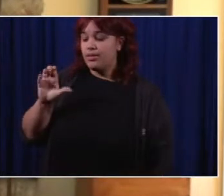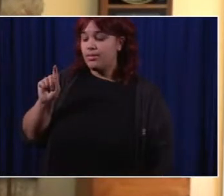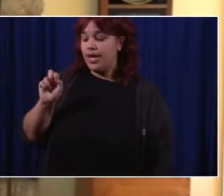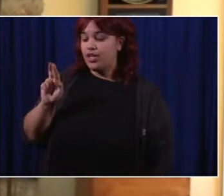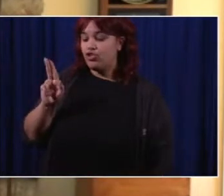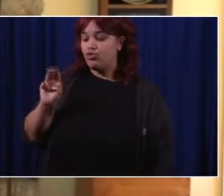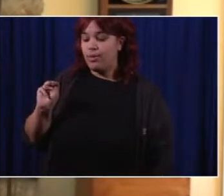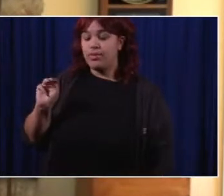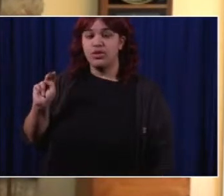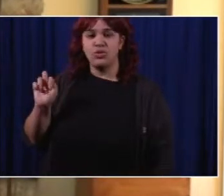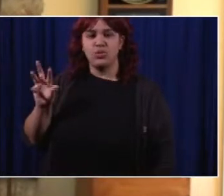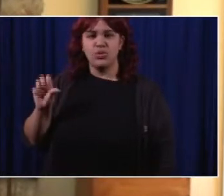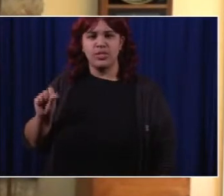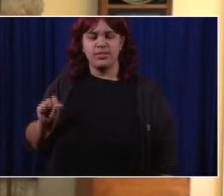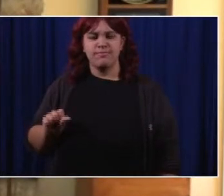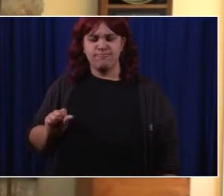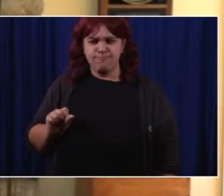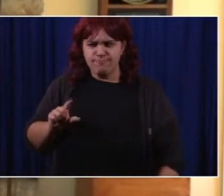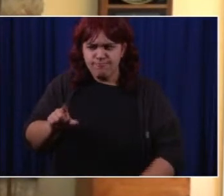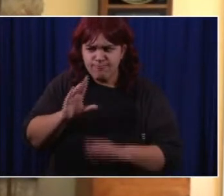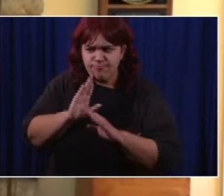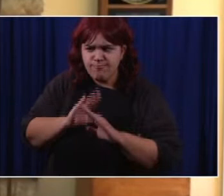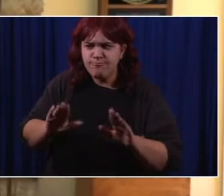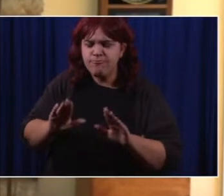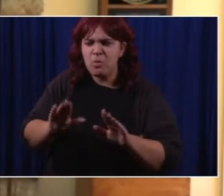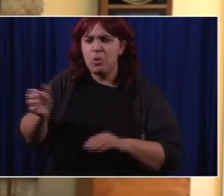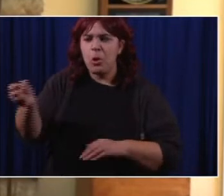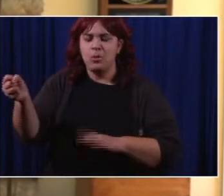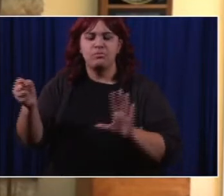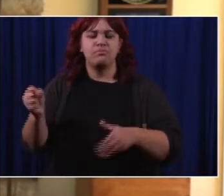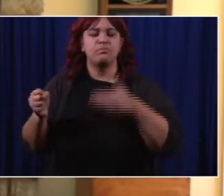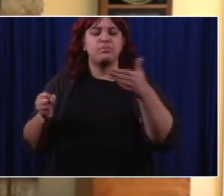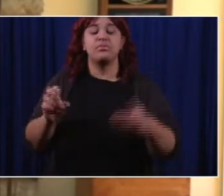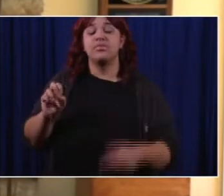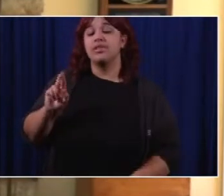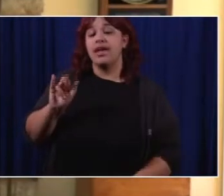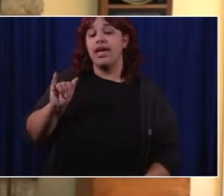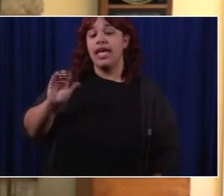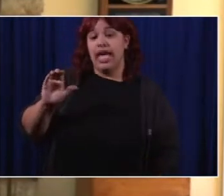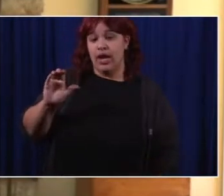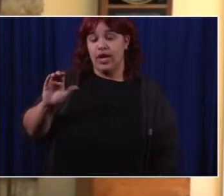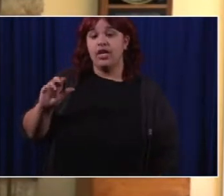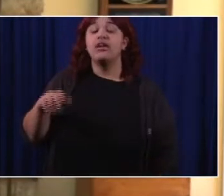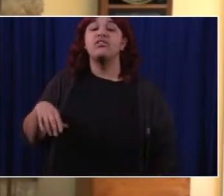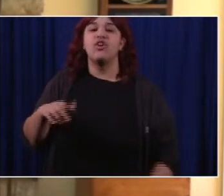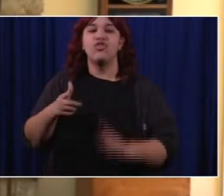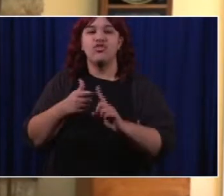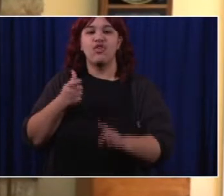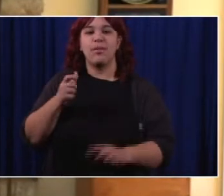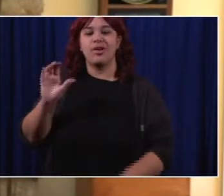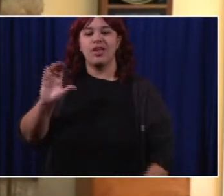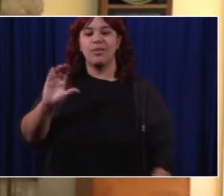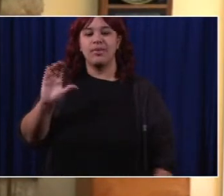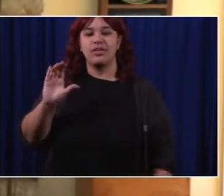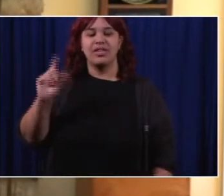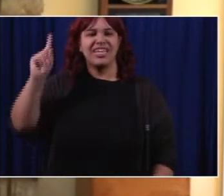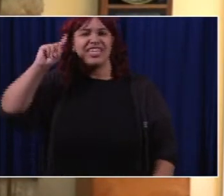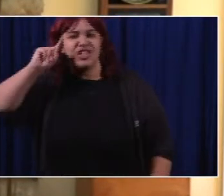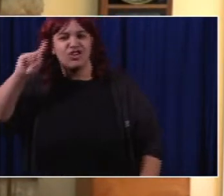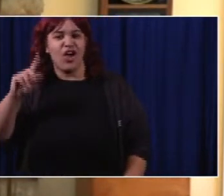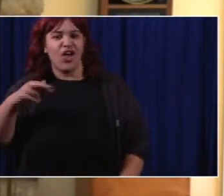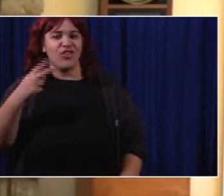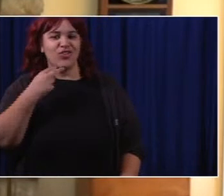I think we lost Tanisha. We'll move on to Eric Halpern of WCMH in Columbus. I'm here.